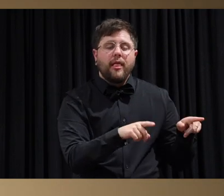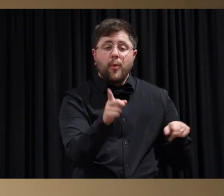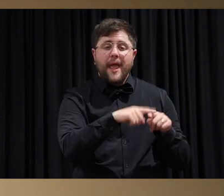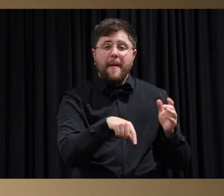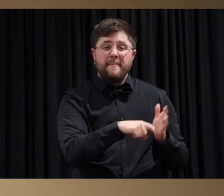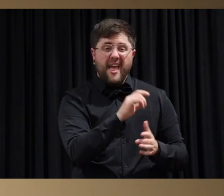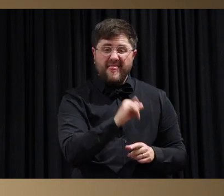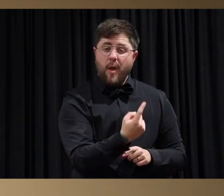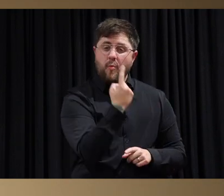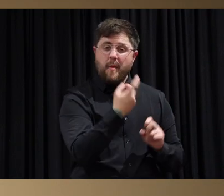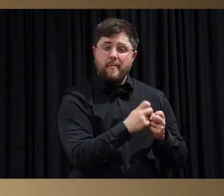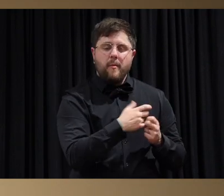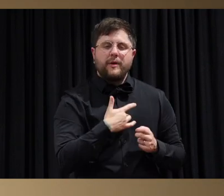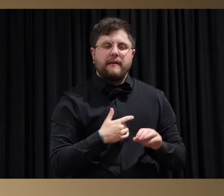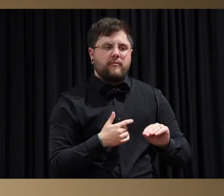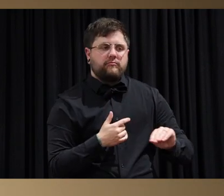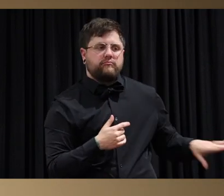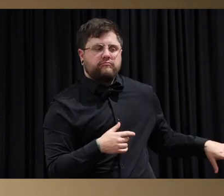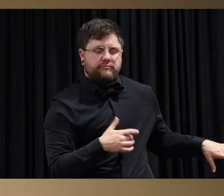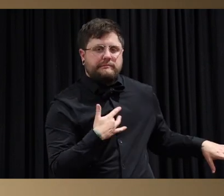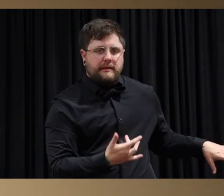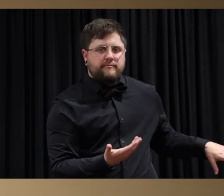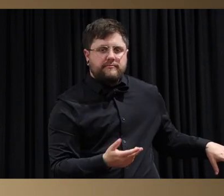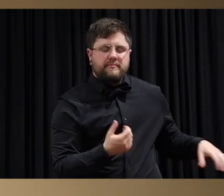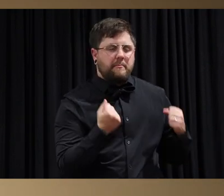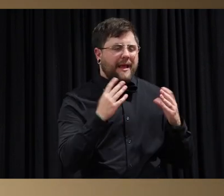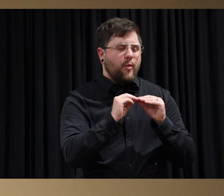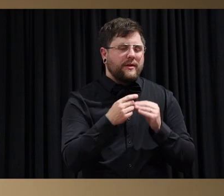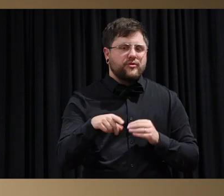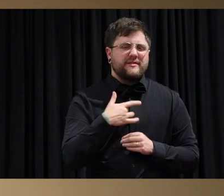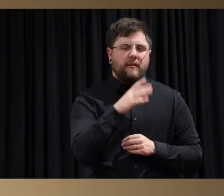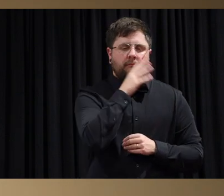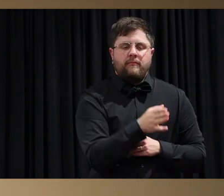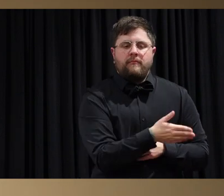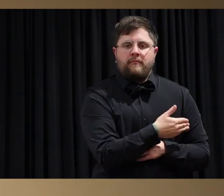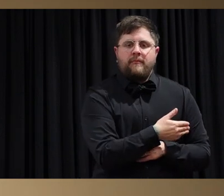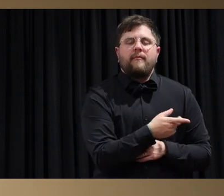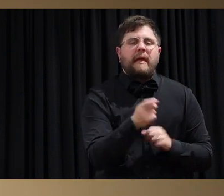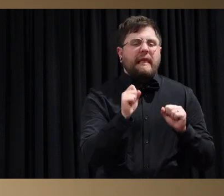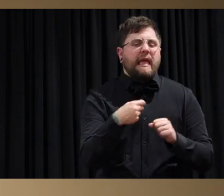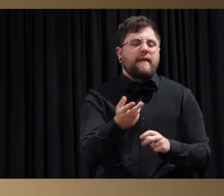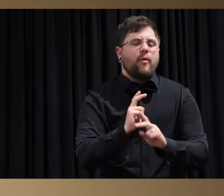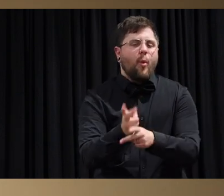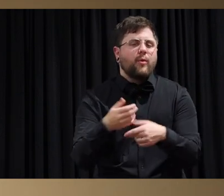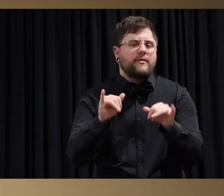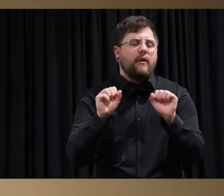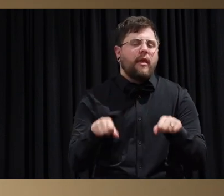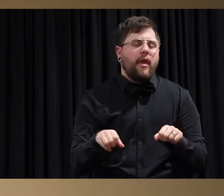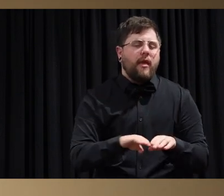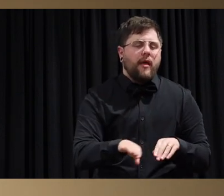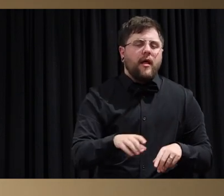it, look past it. A lot of organizations look past it, and they have loans they can do that they may hold on their own